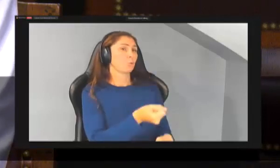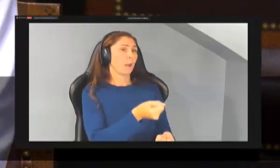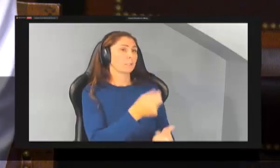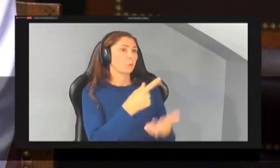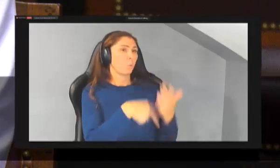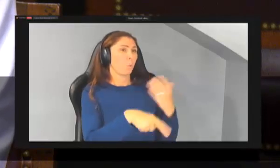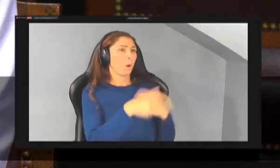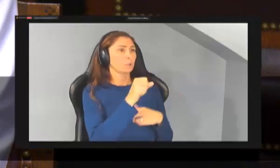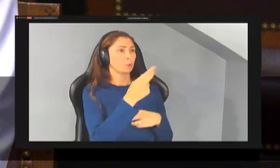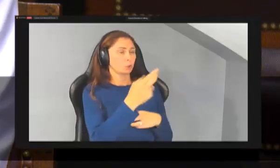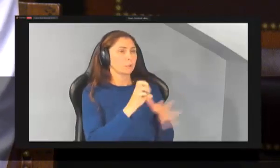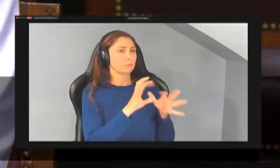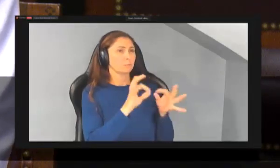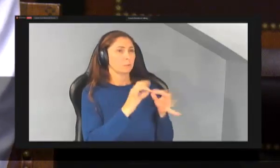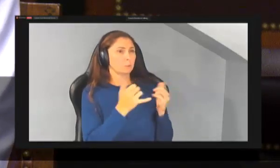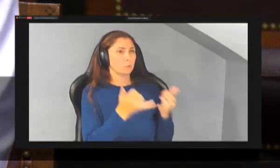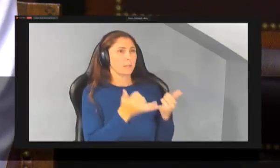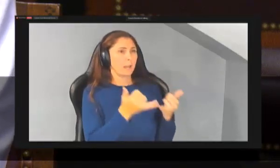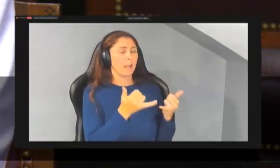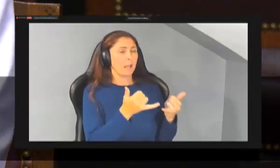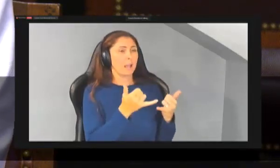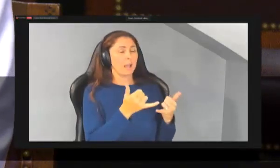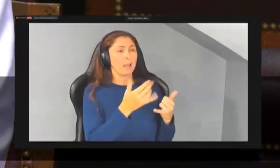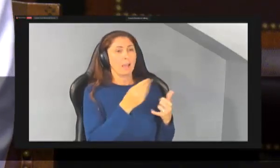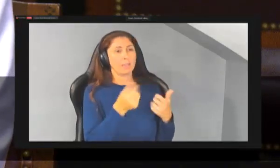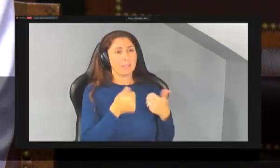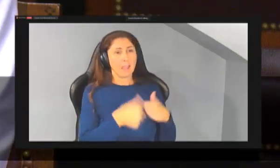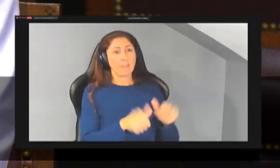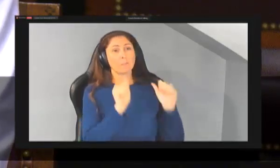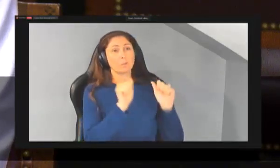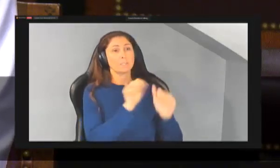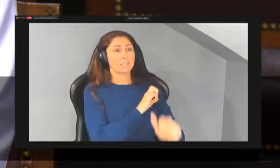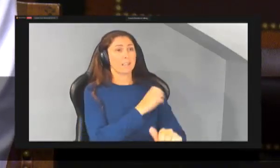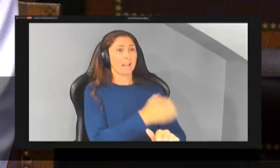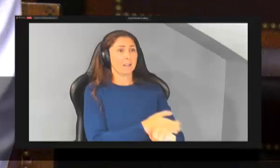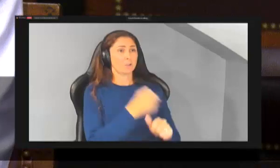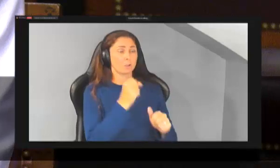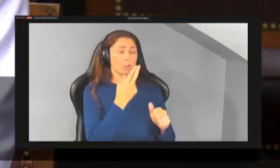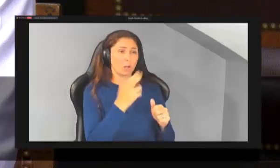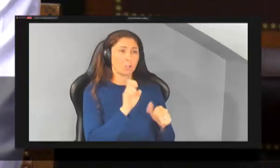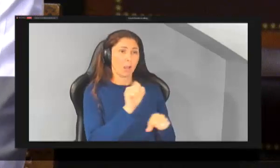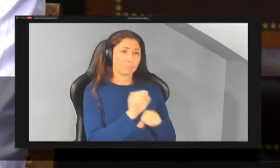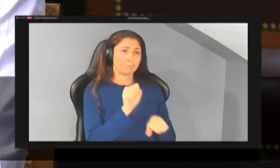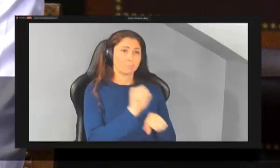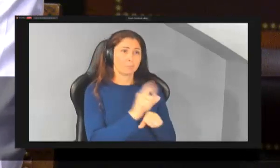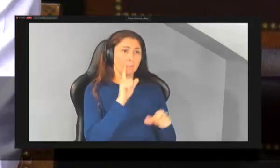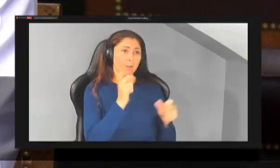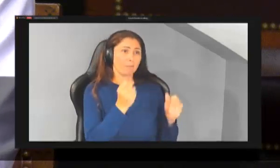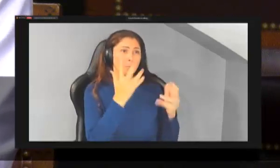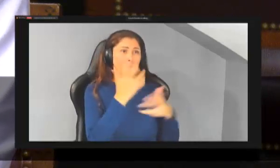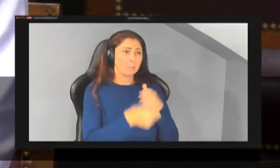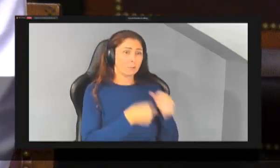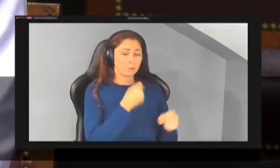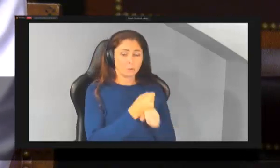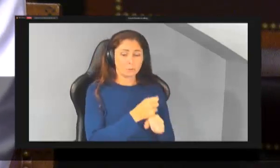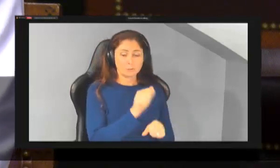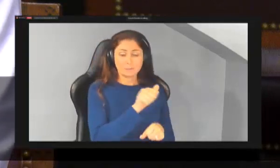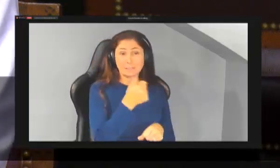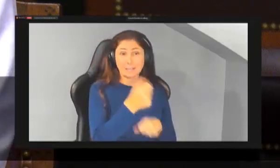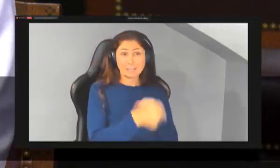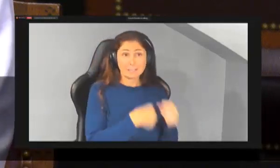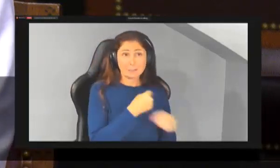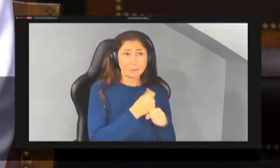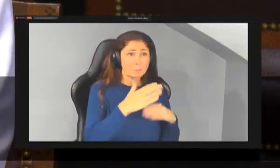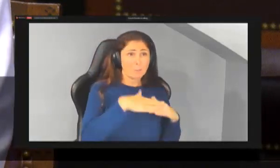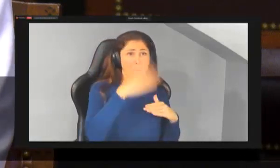to the table today and the efforts and energies that she's put into this over how many years were you saying now? Maybe 10 years, more?